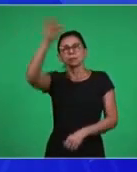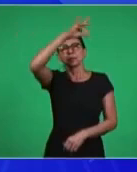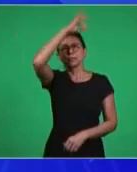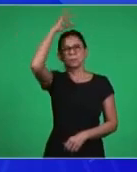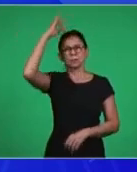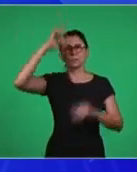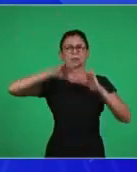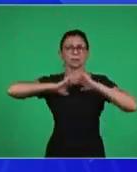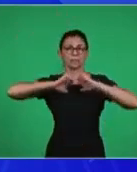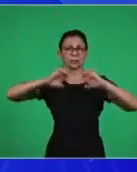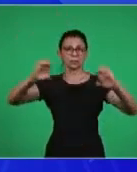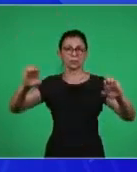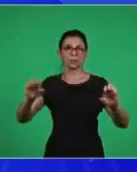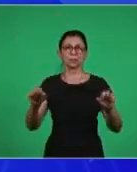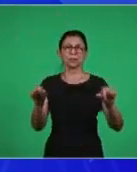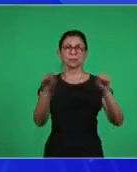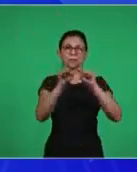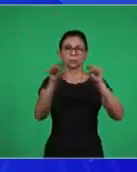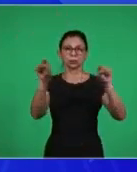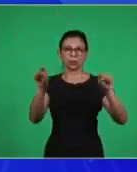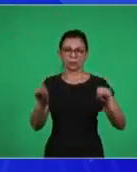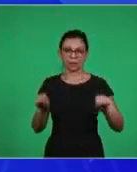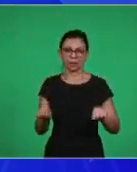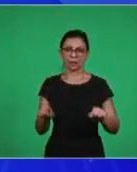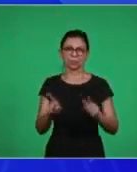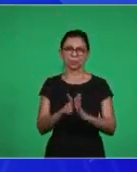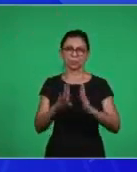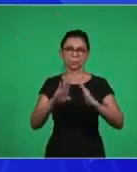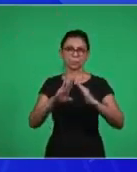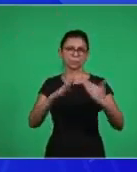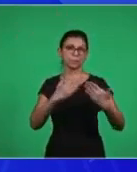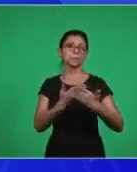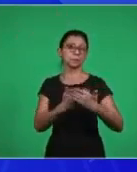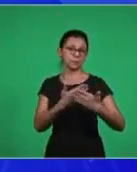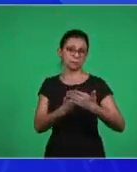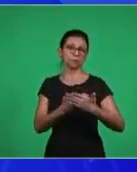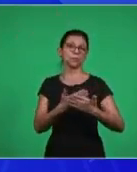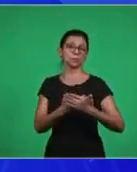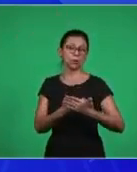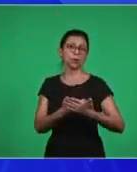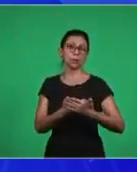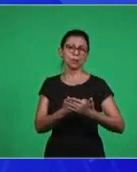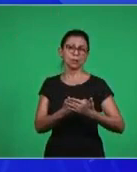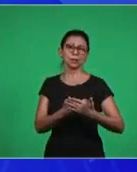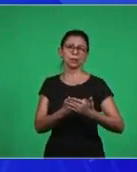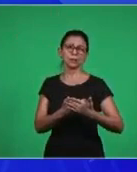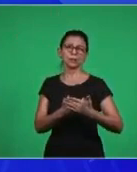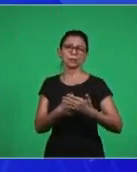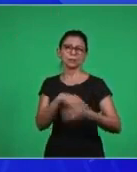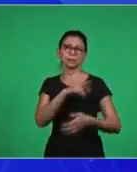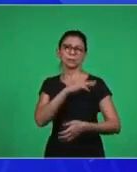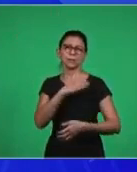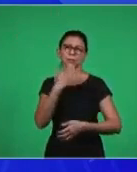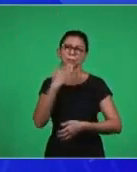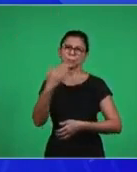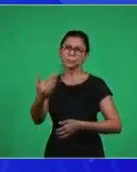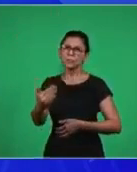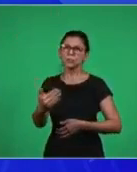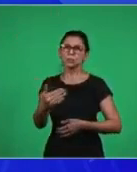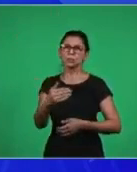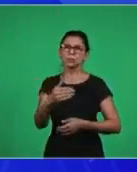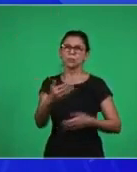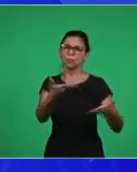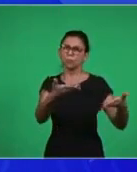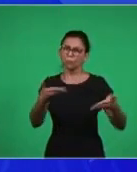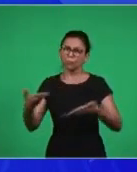and also there was an evangelization with the employees of a school. There was a request from the school so that these employees